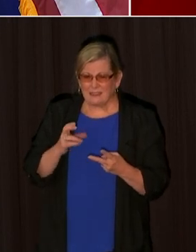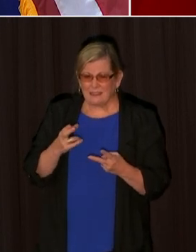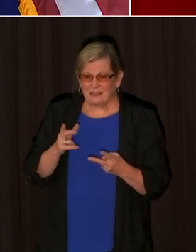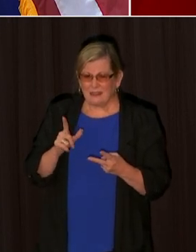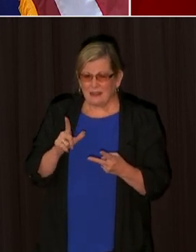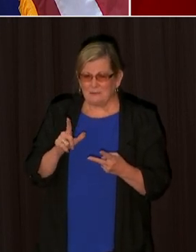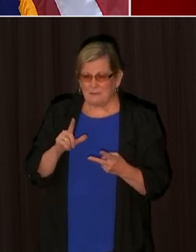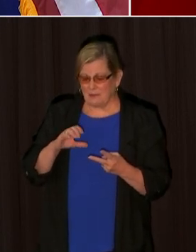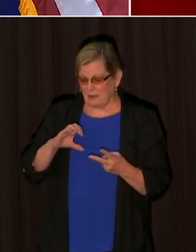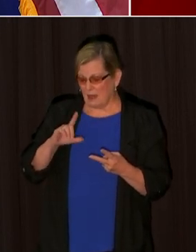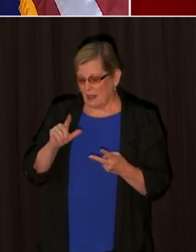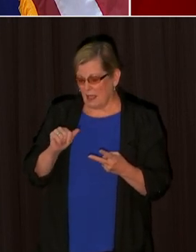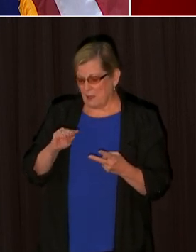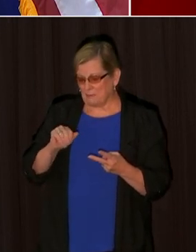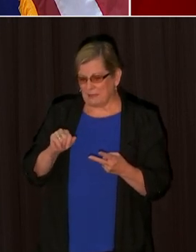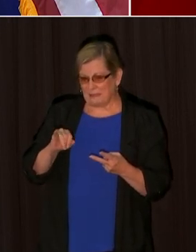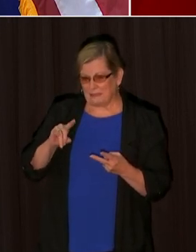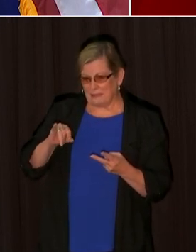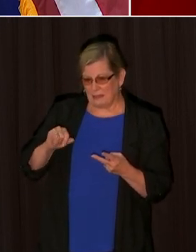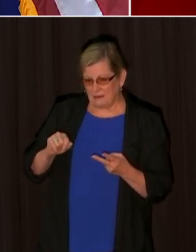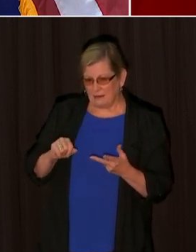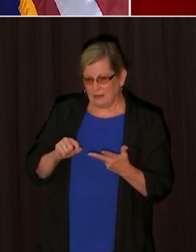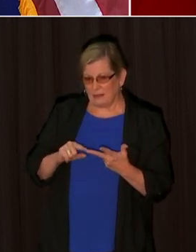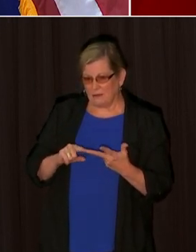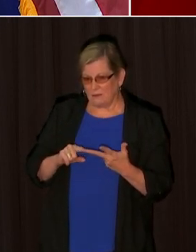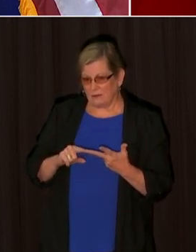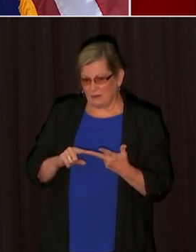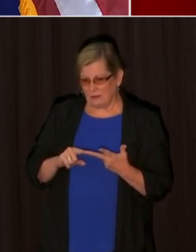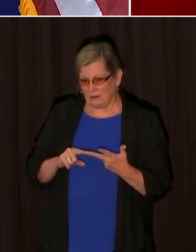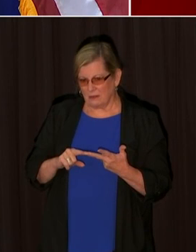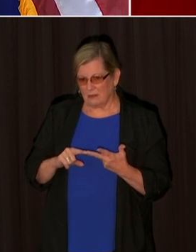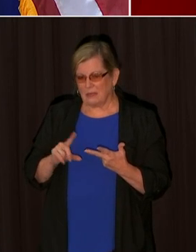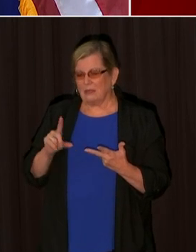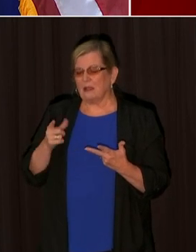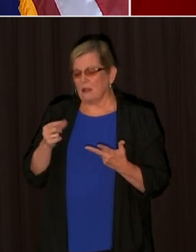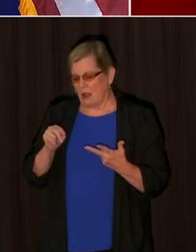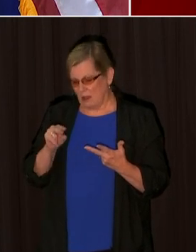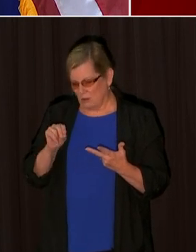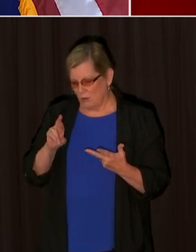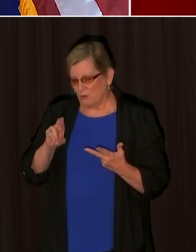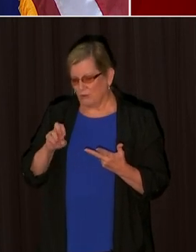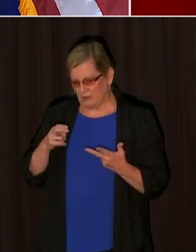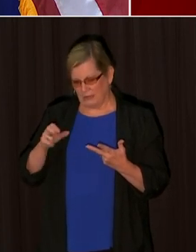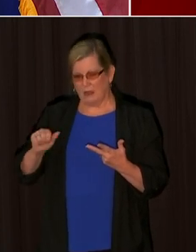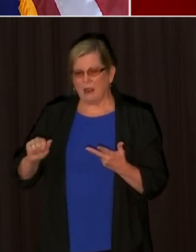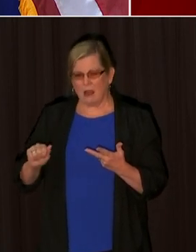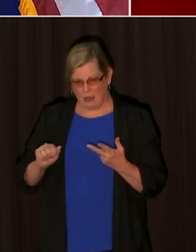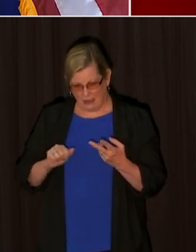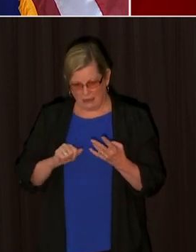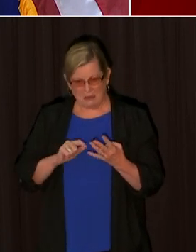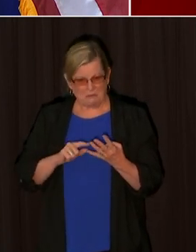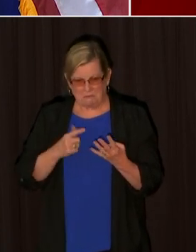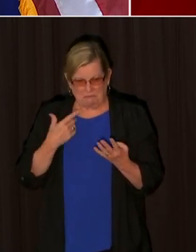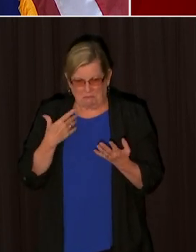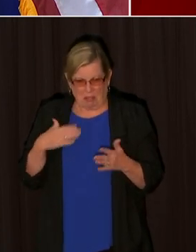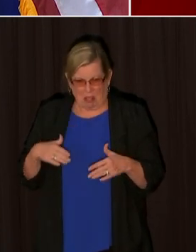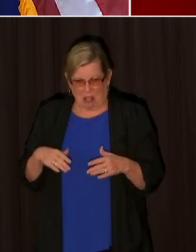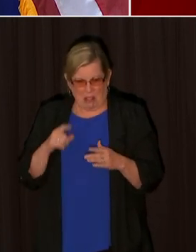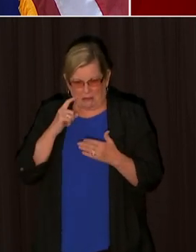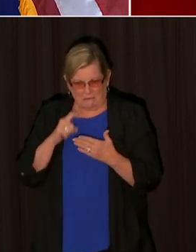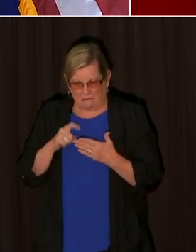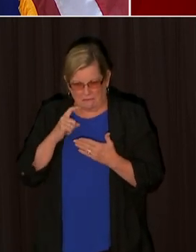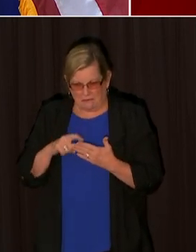reportable conditions. What we have been able to observe, which is of concern for us, and I sent a correspondence to our licensed health